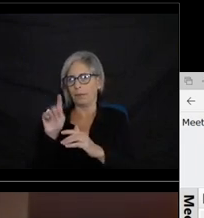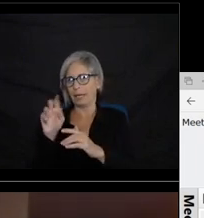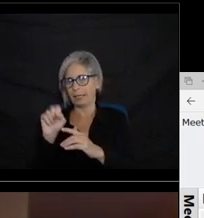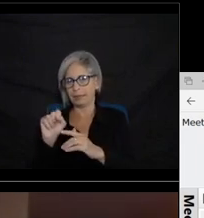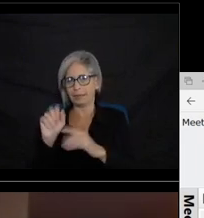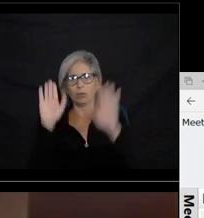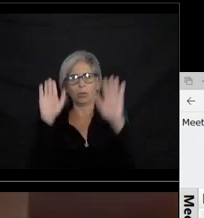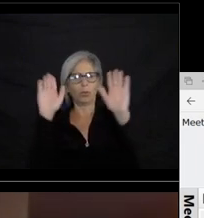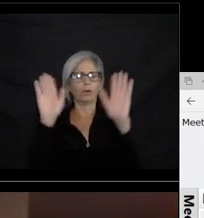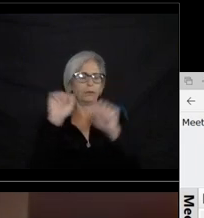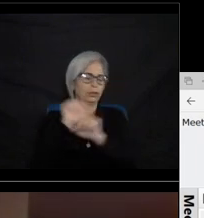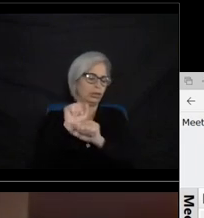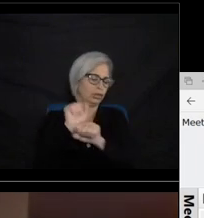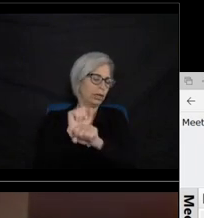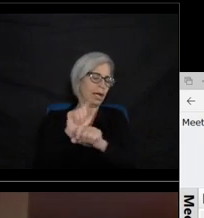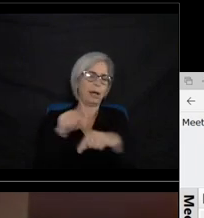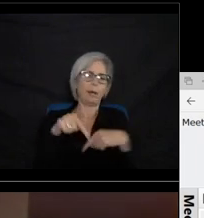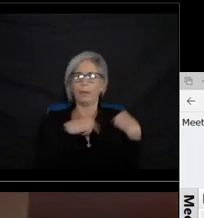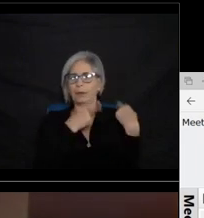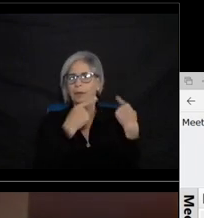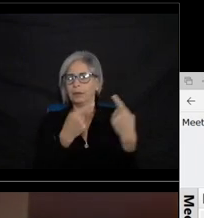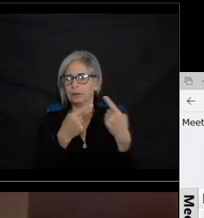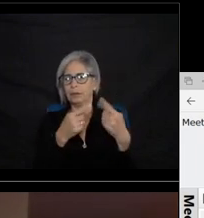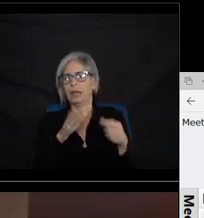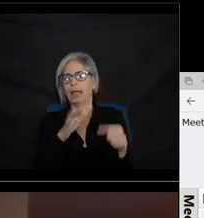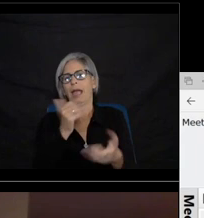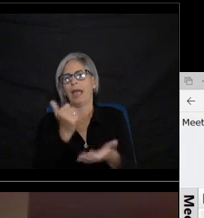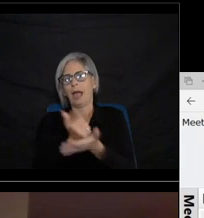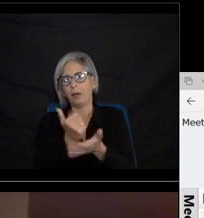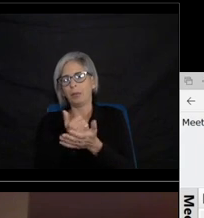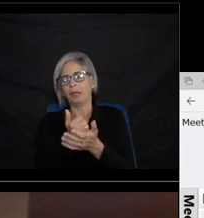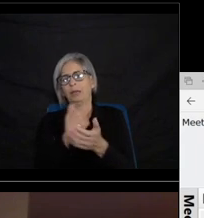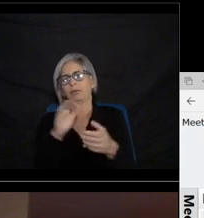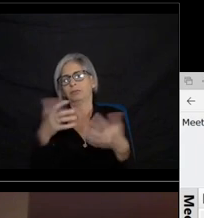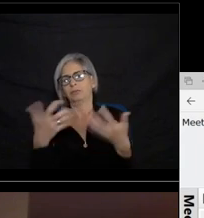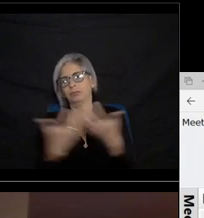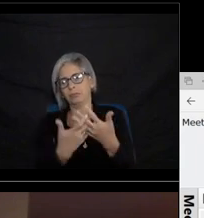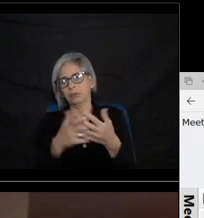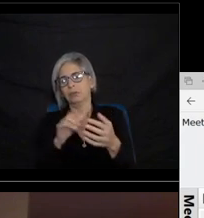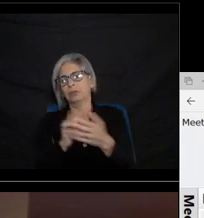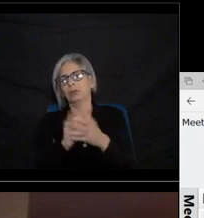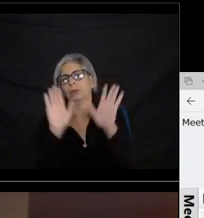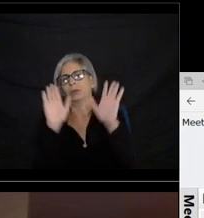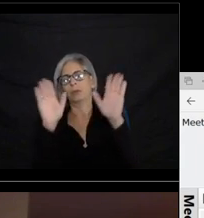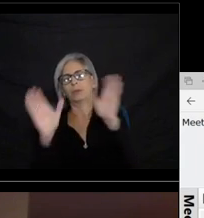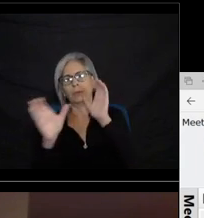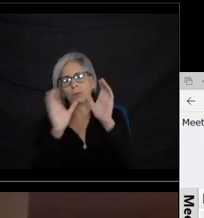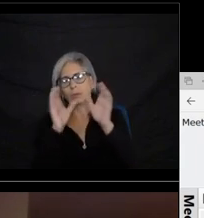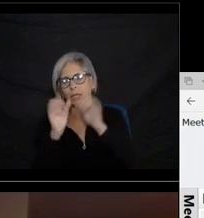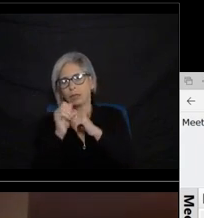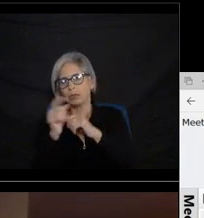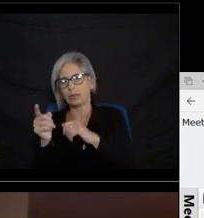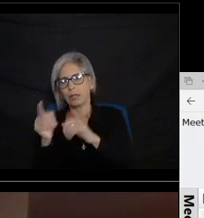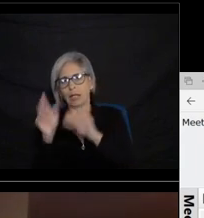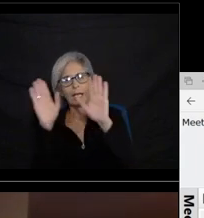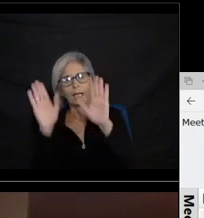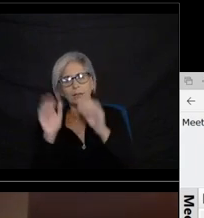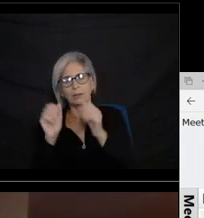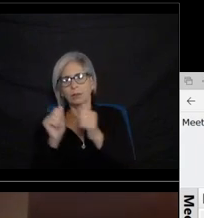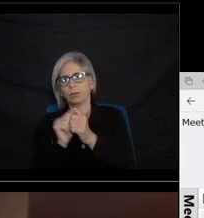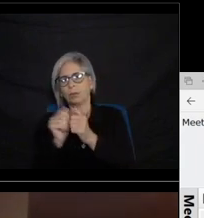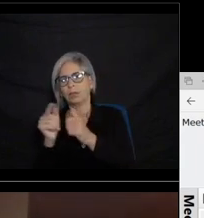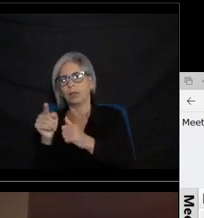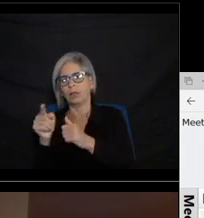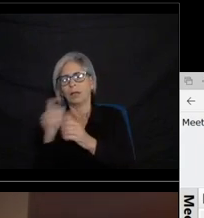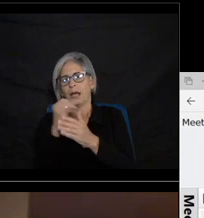really fantastic job filling in. She's been excellent with the communication, excellent with dealing with the board,